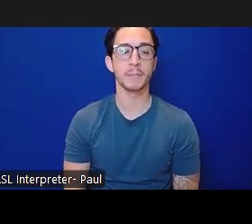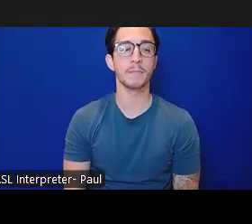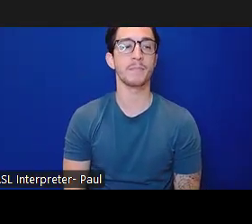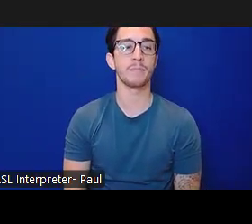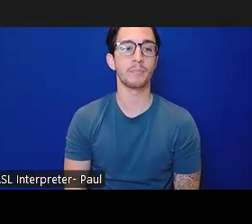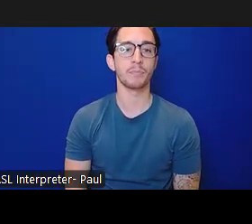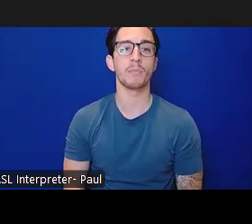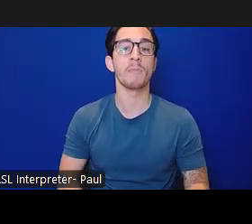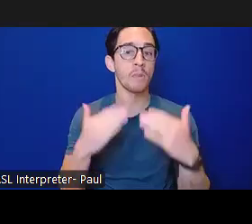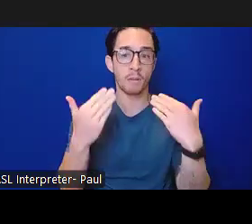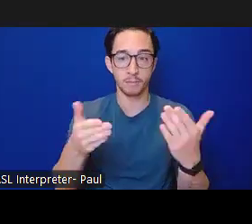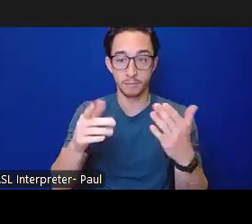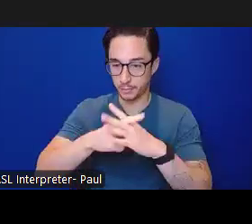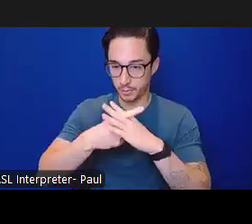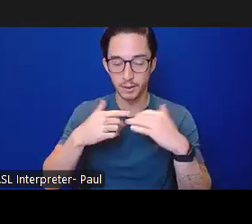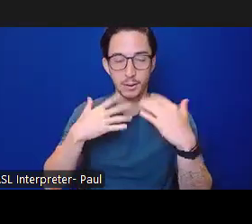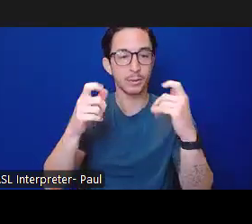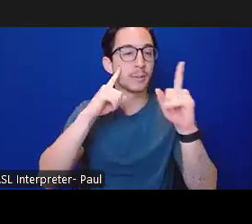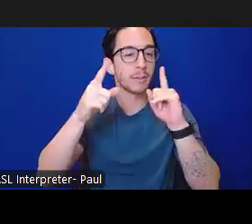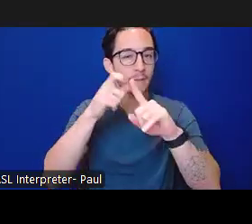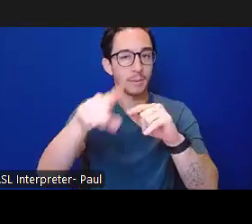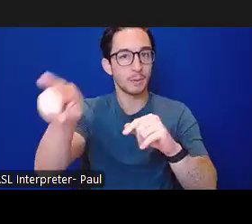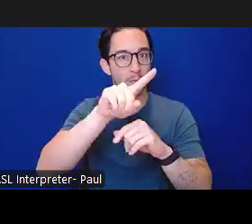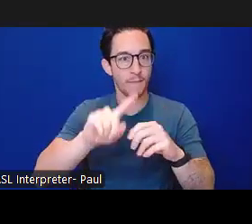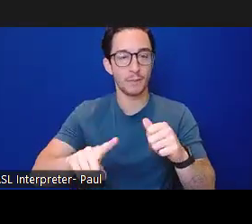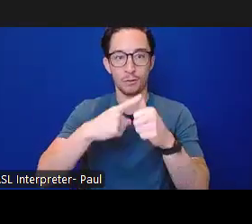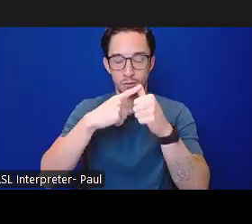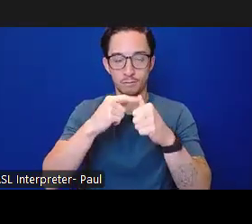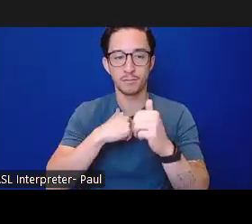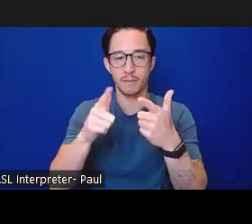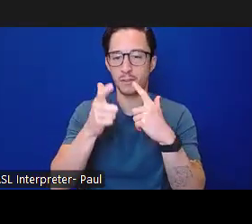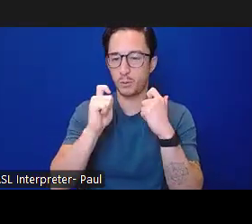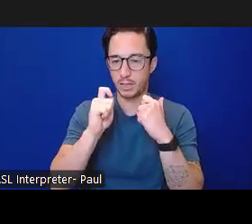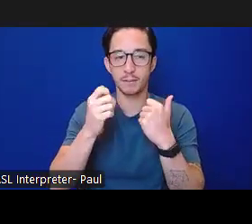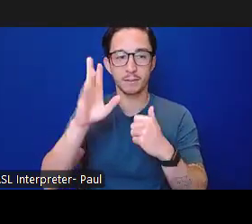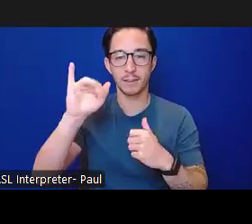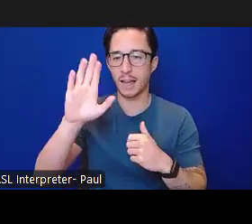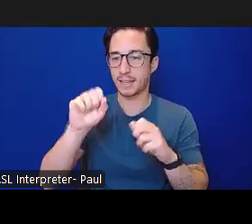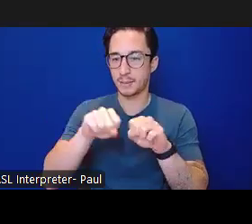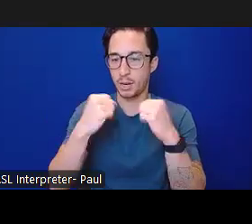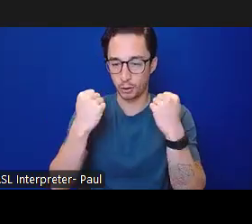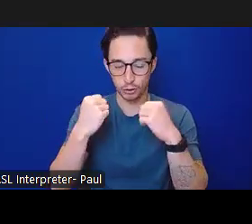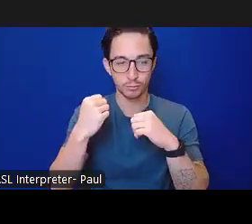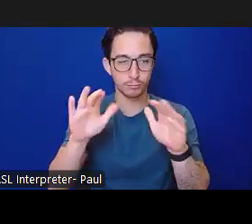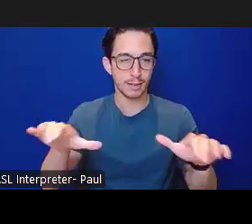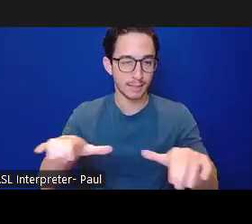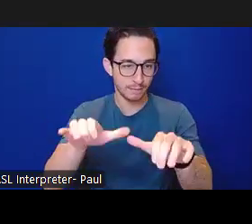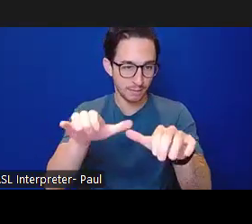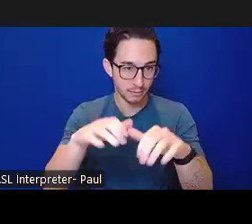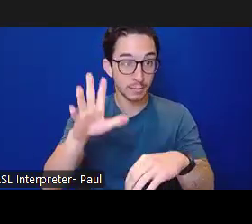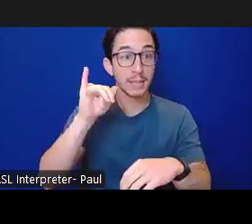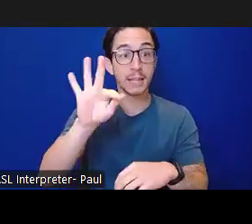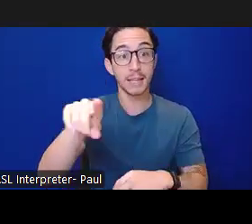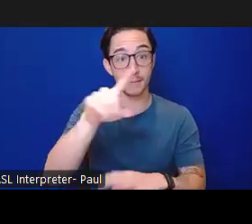So to kick us off, I want to hear from you all first, and I have a quick little icebreaker. So if you had